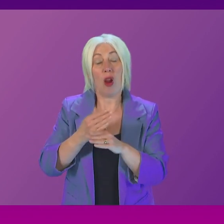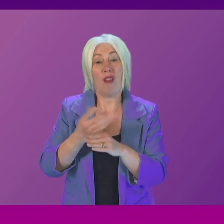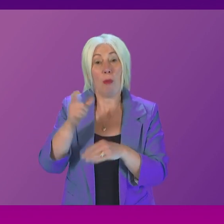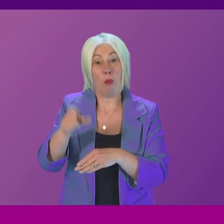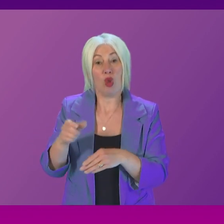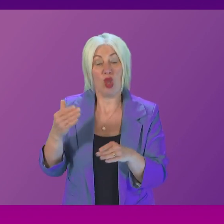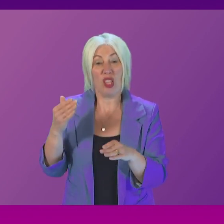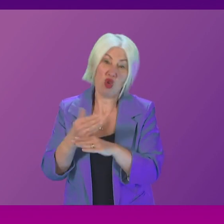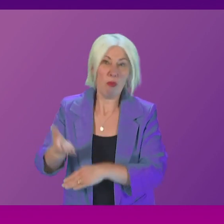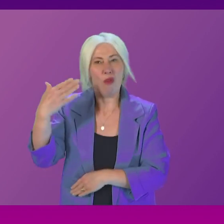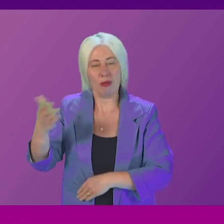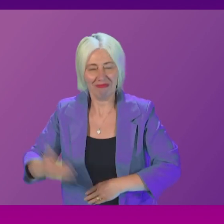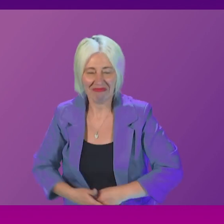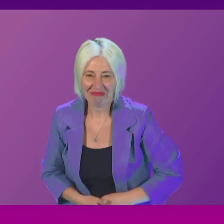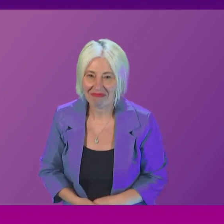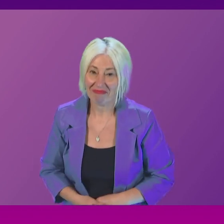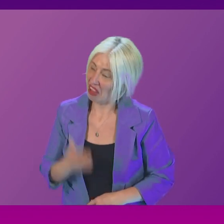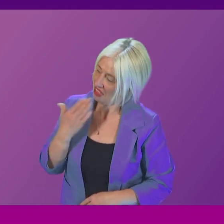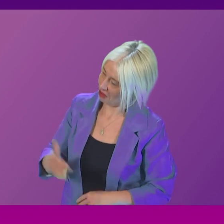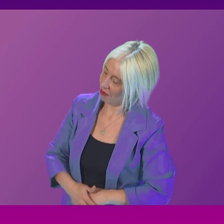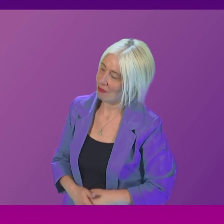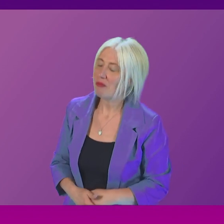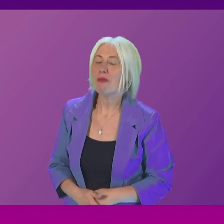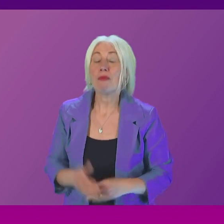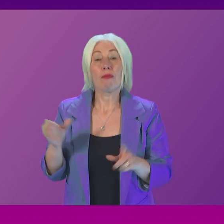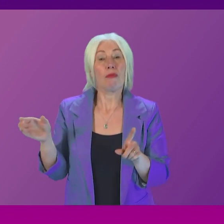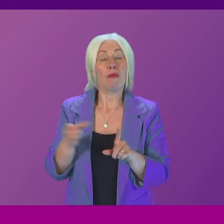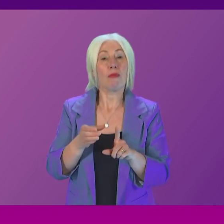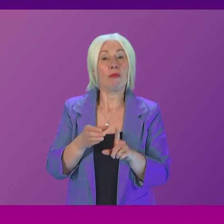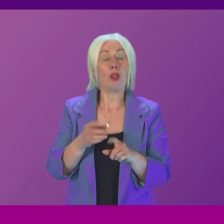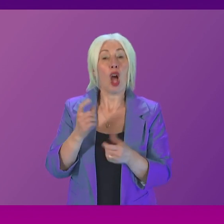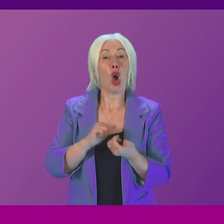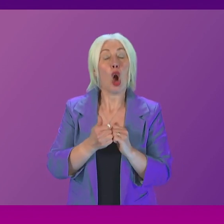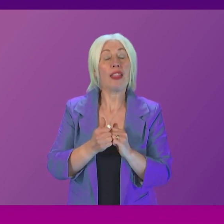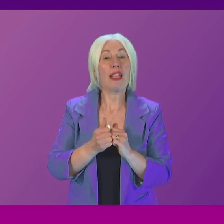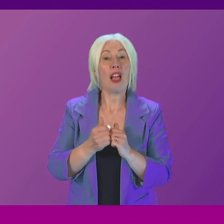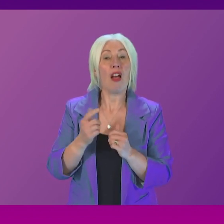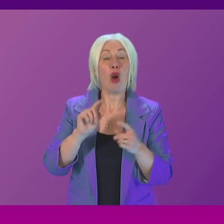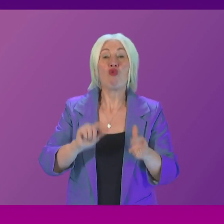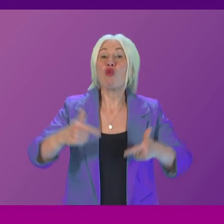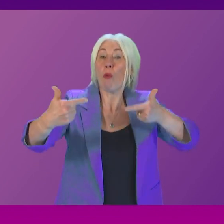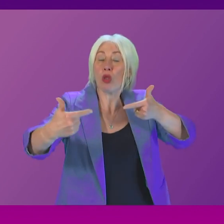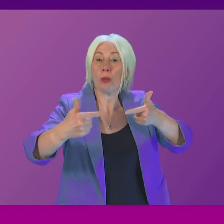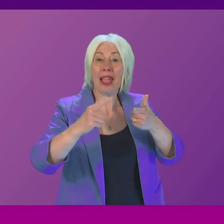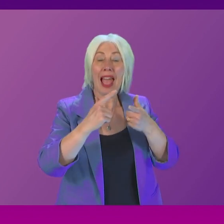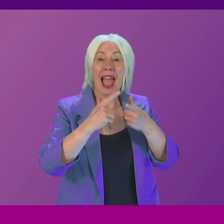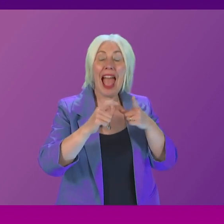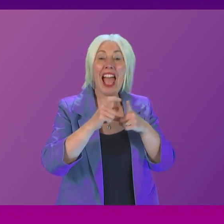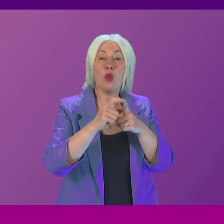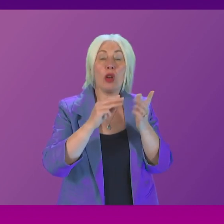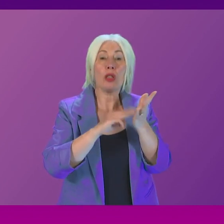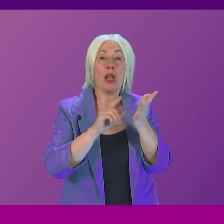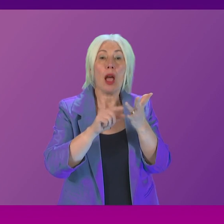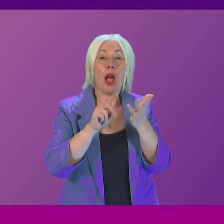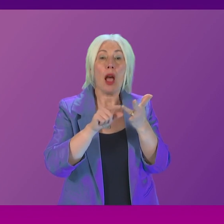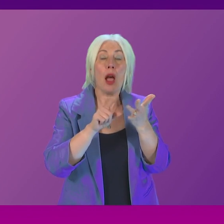regard. Thank you. Thank you, Jim. We're now joined by one of our colleagues who's joining us remotely, Edward Mountain, Convener, Net Zero Energy